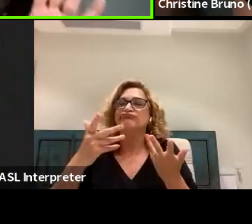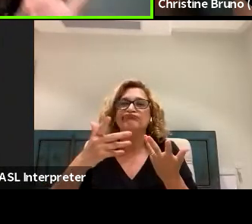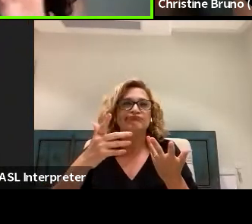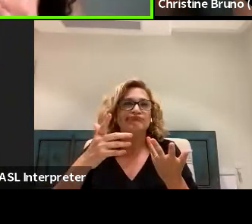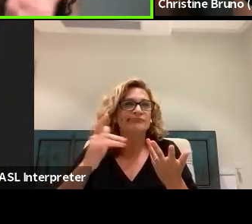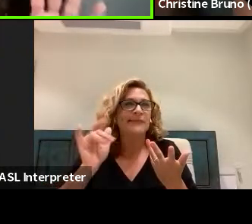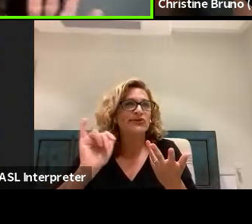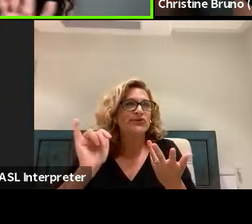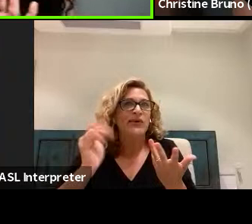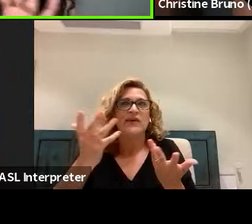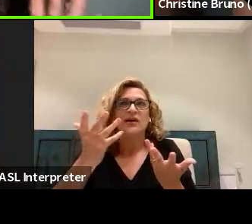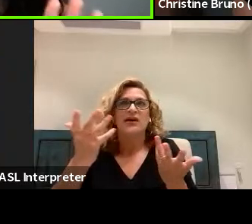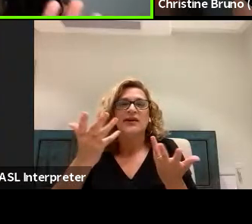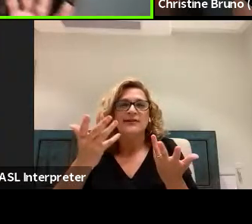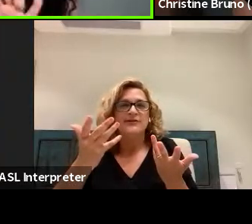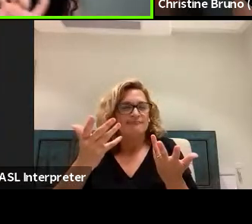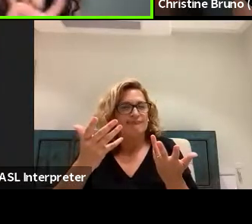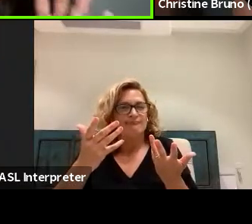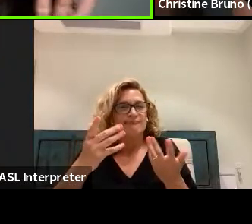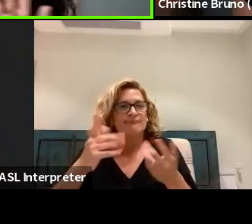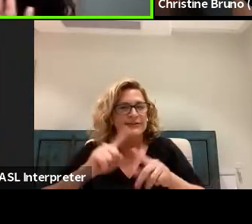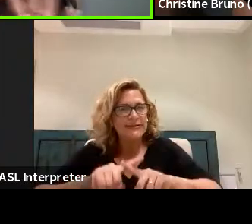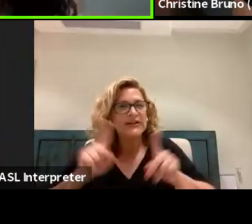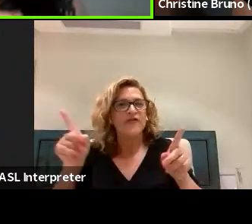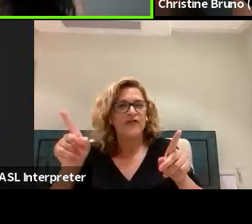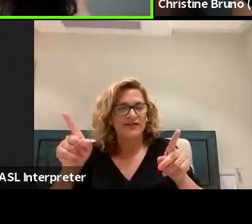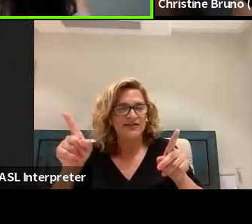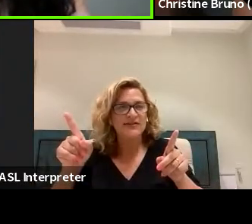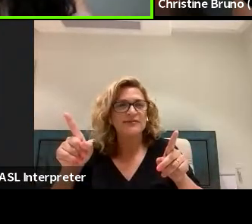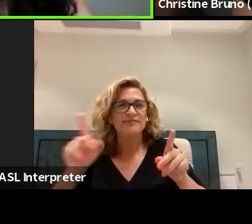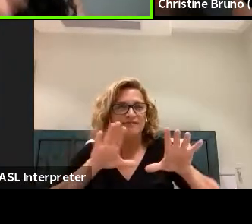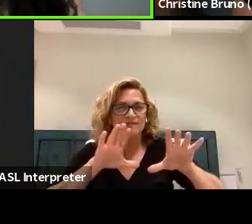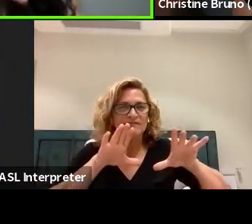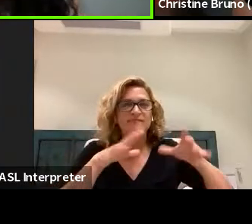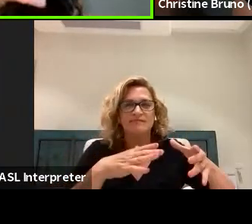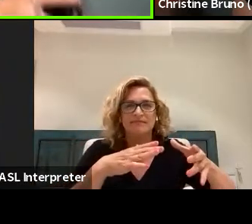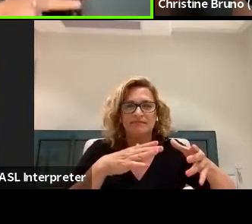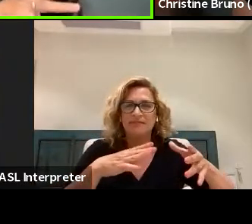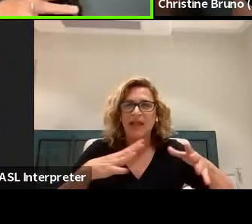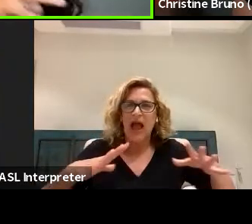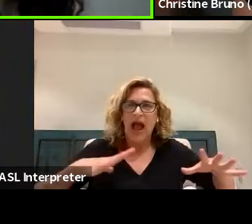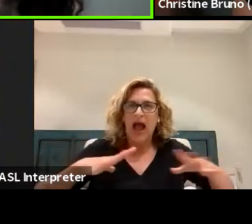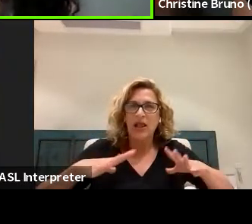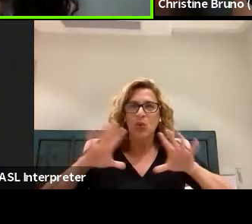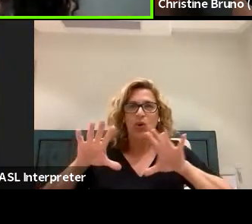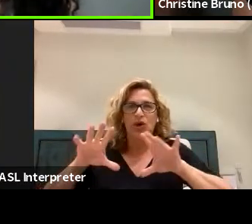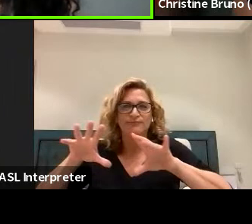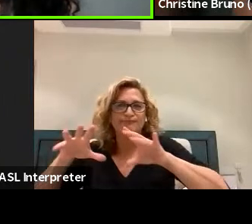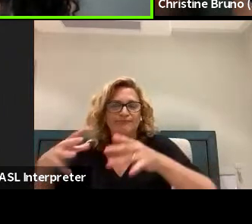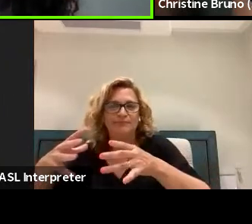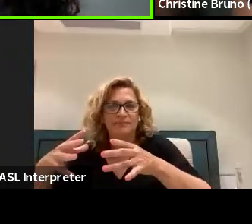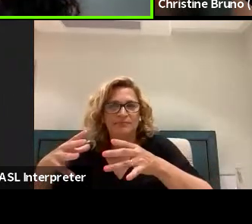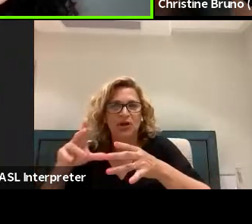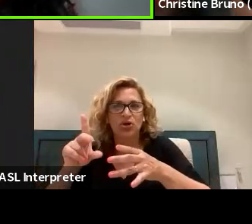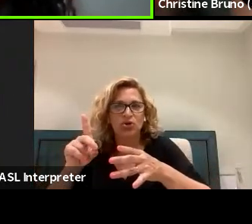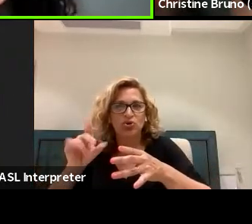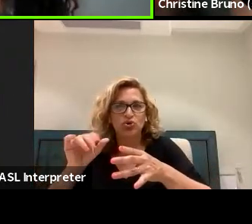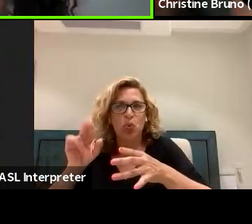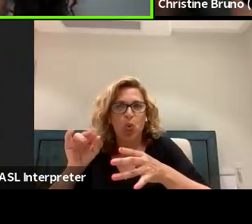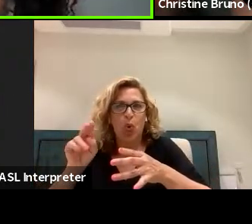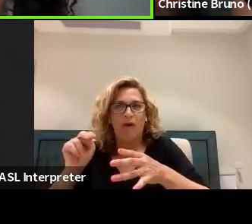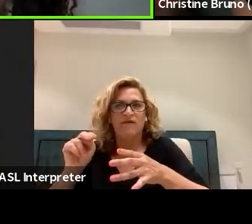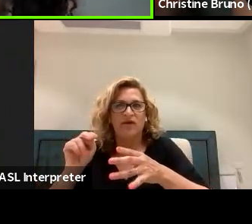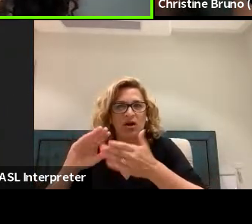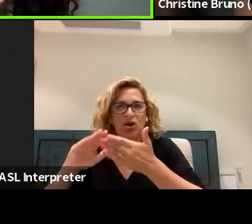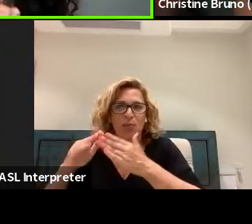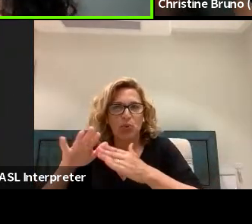of discrepancies between Hollywood and the dwarf community, because it's sort of, there is a history there, which is really loaded. So